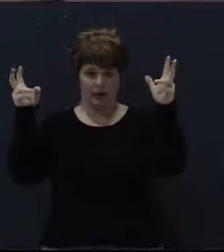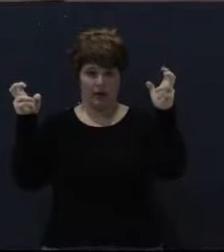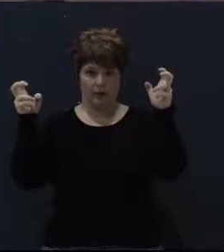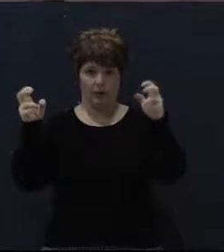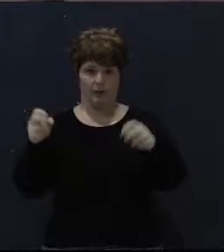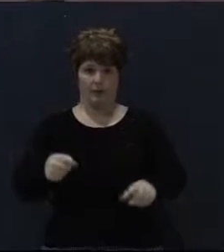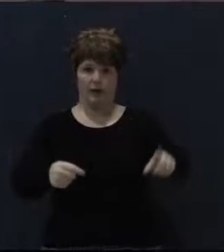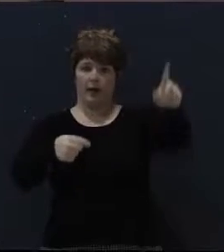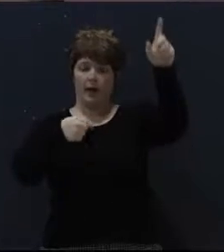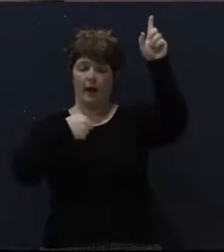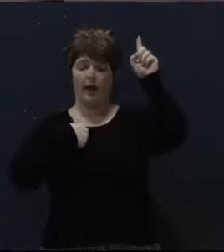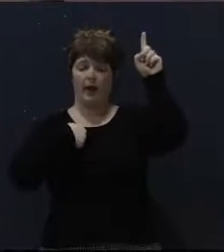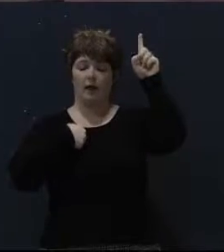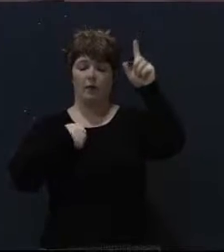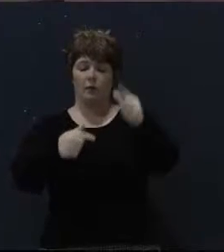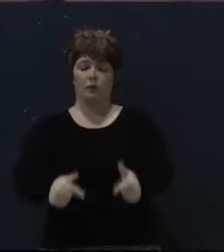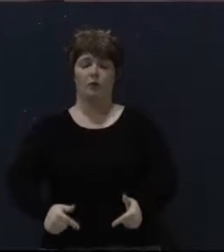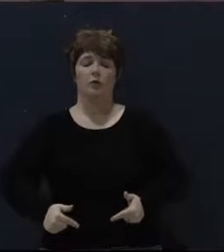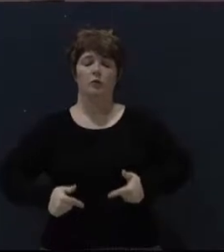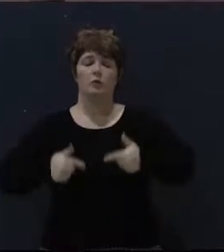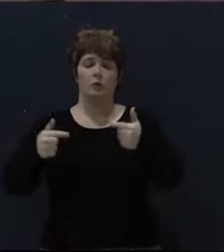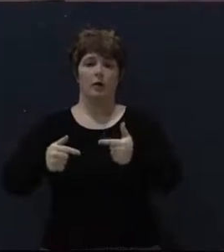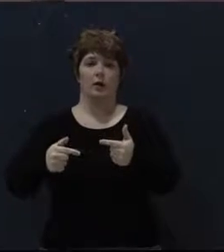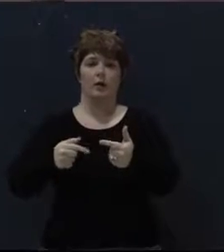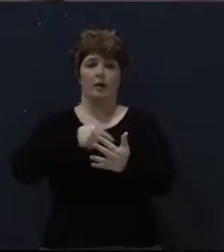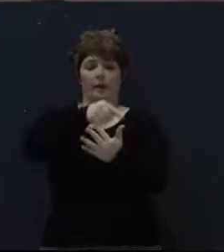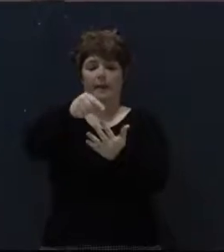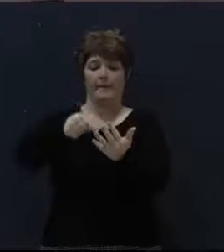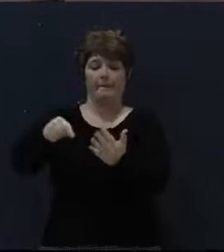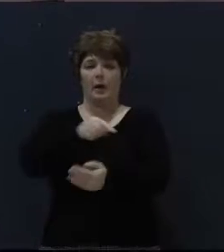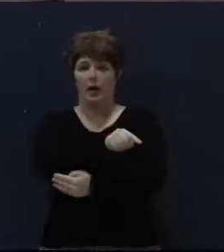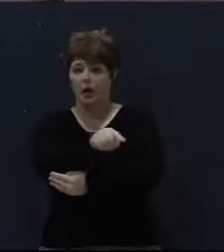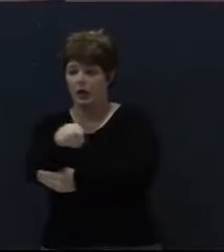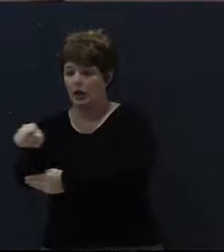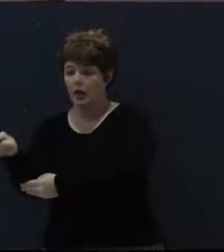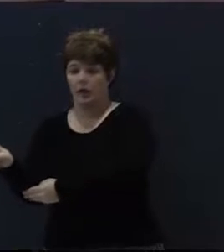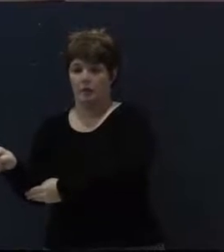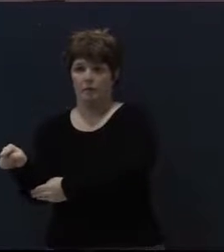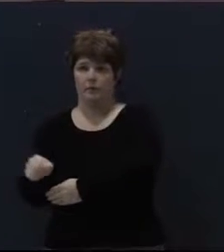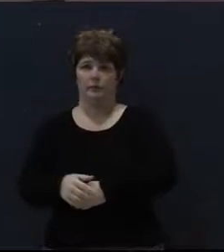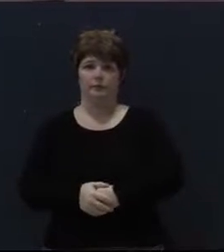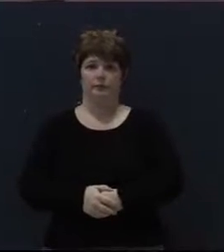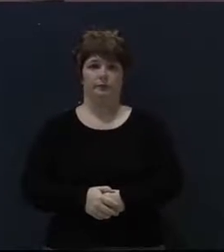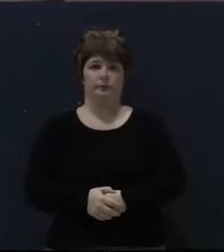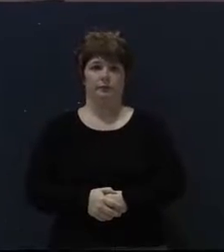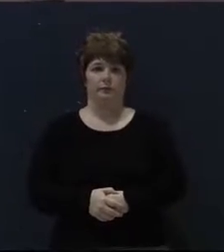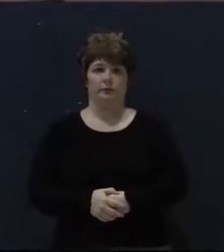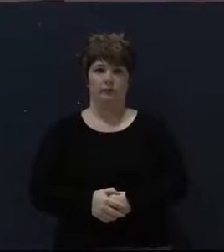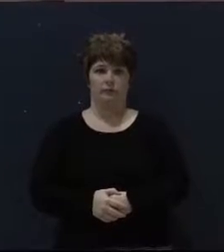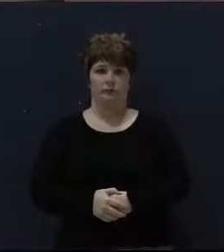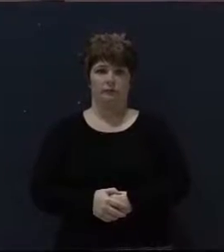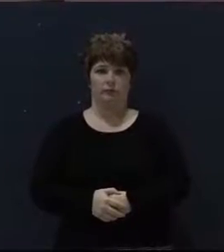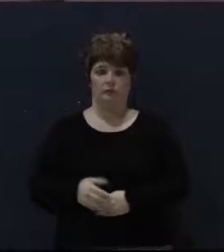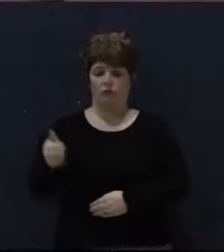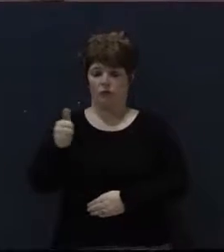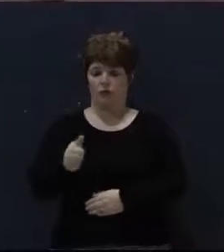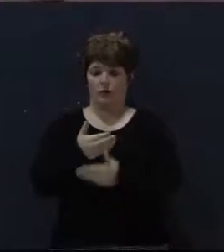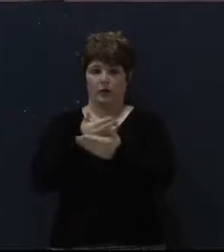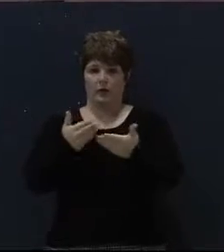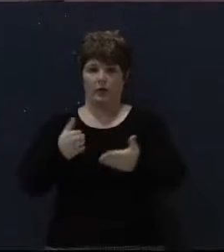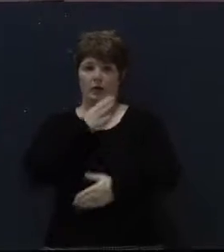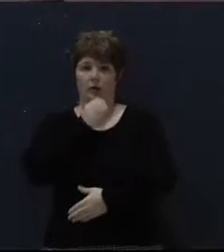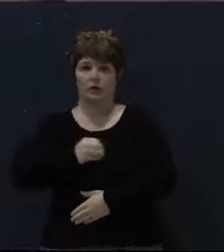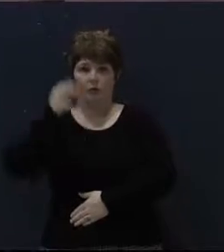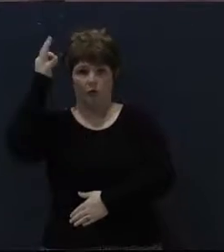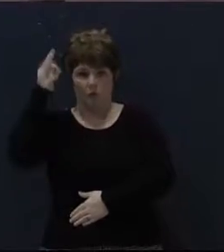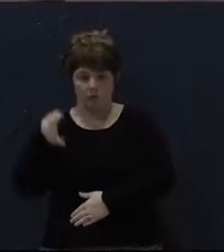That I may dwell among them. That I may dwell among them. If there's anything this old preacher